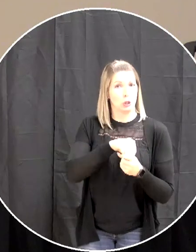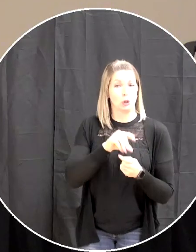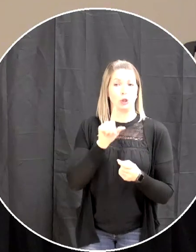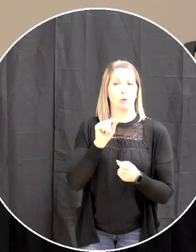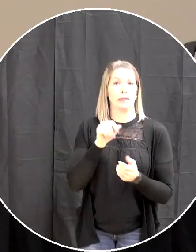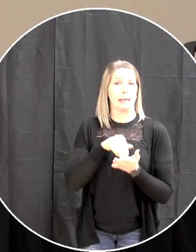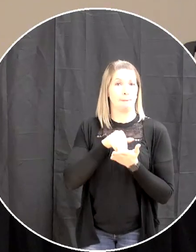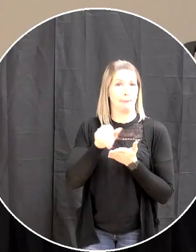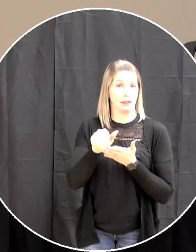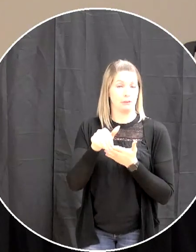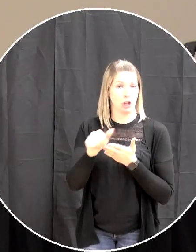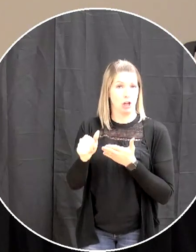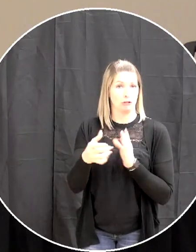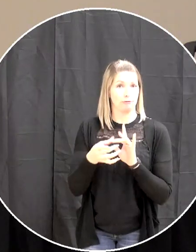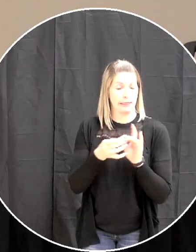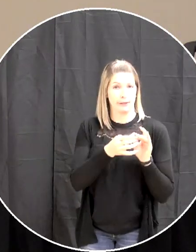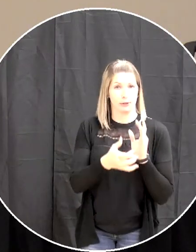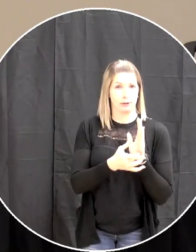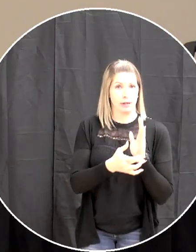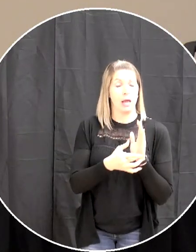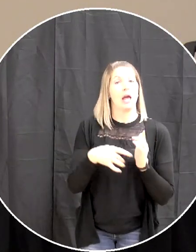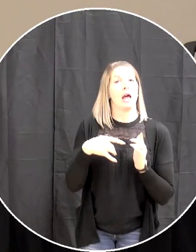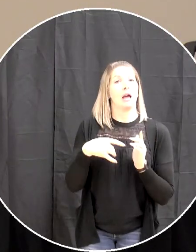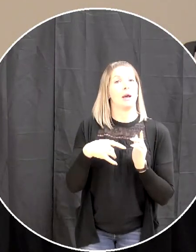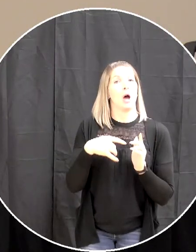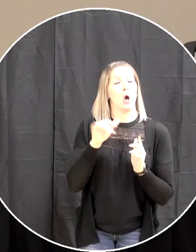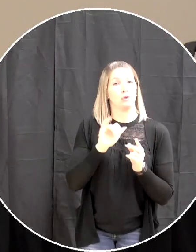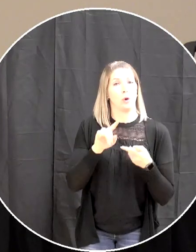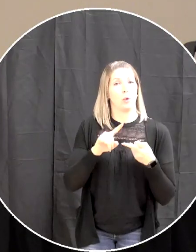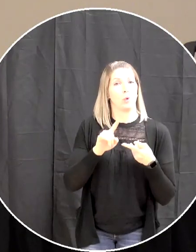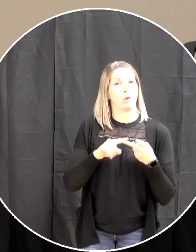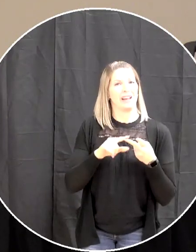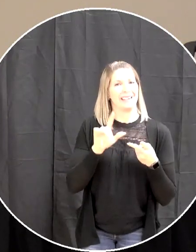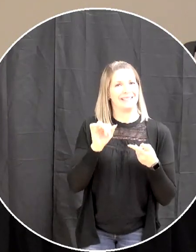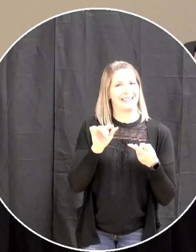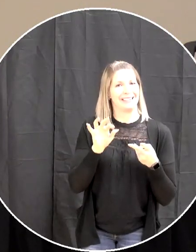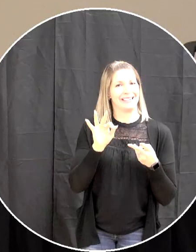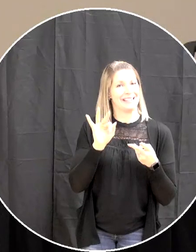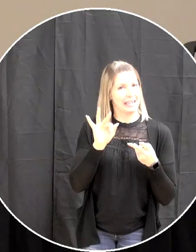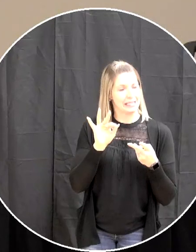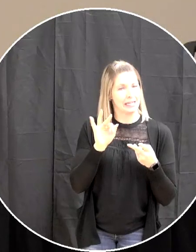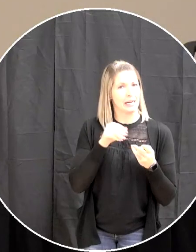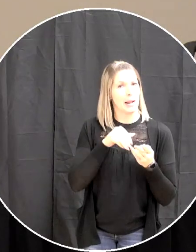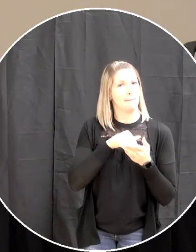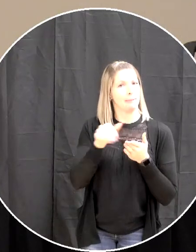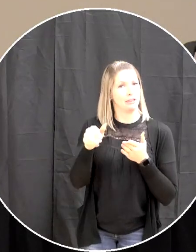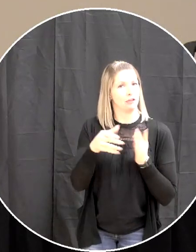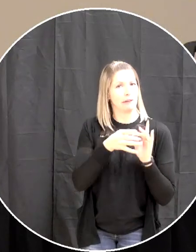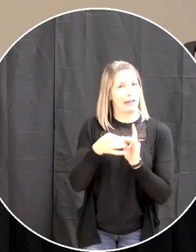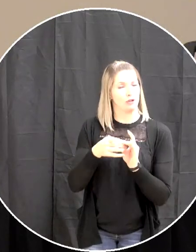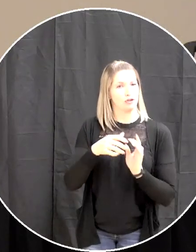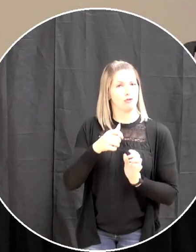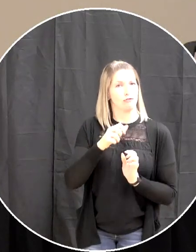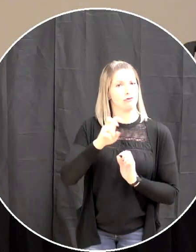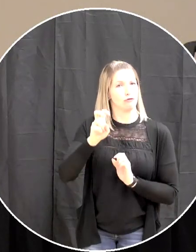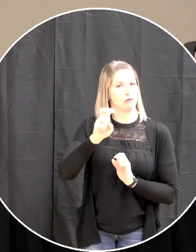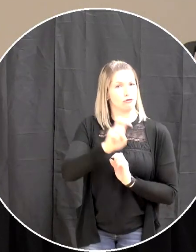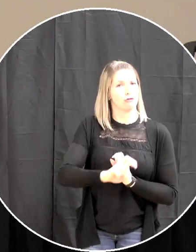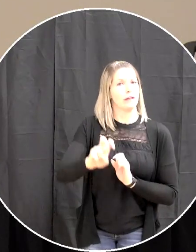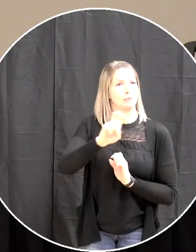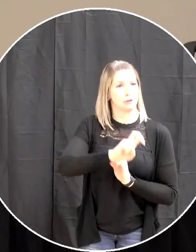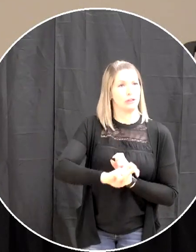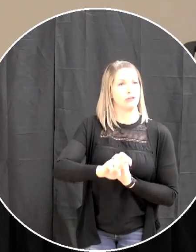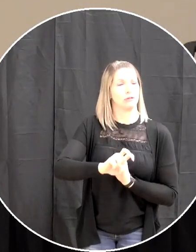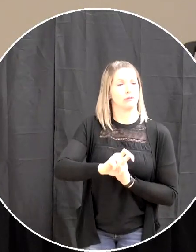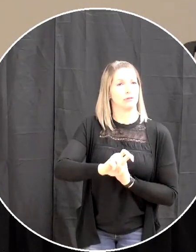for technology, and as well as $19 million related to the operational for transportation as well. And having said that, I'd